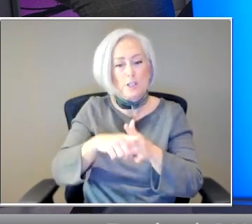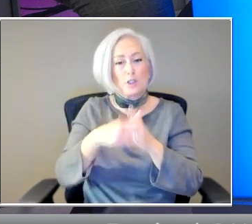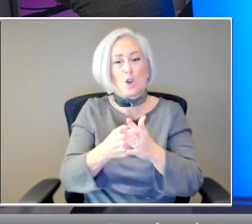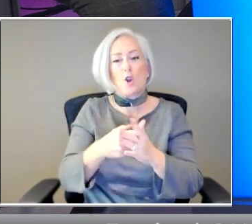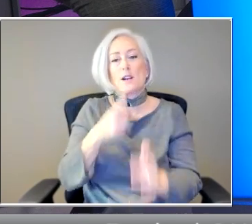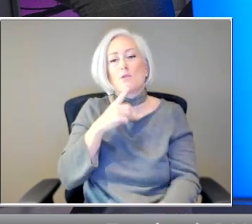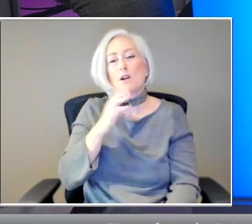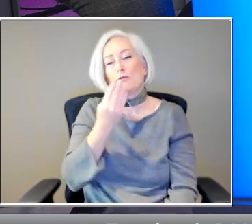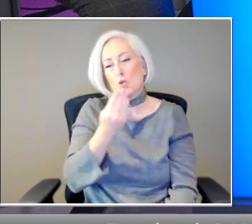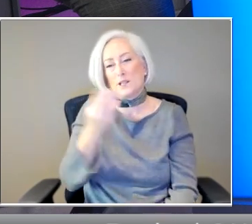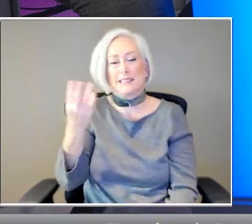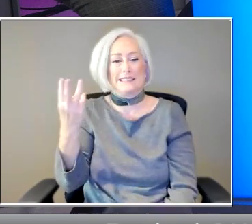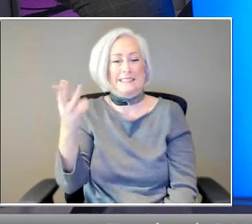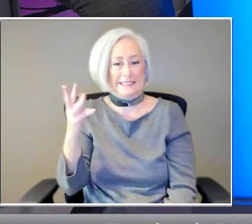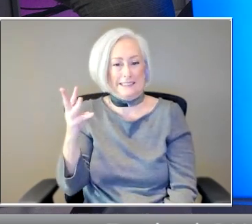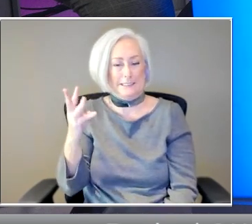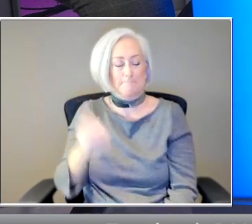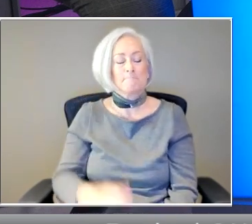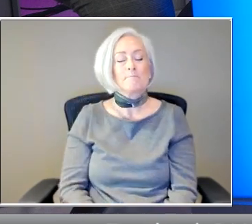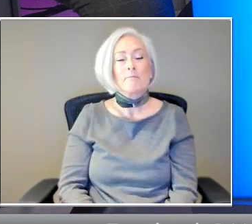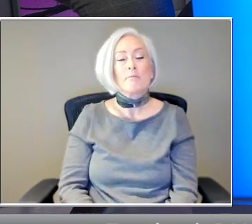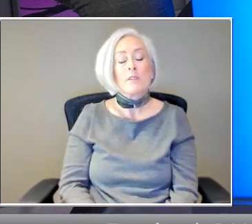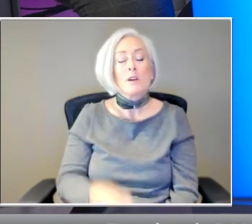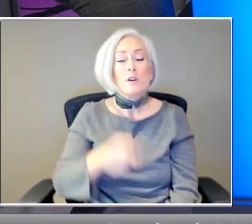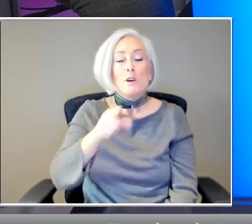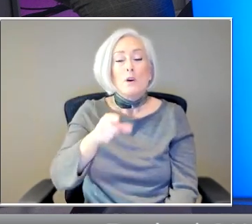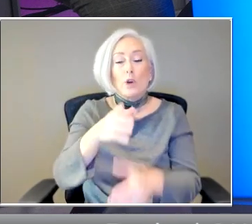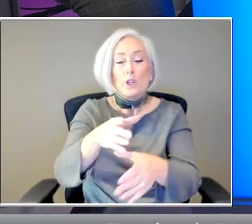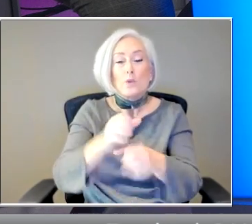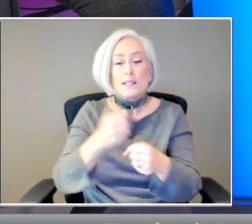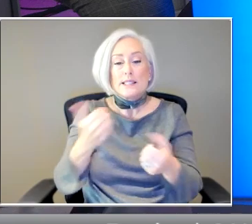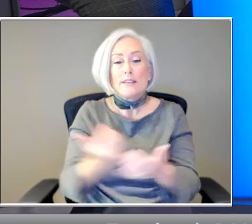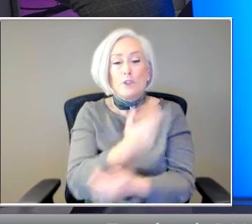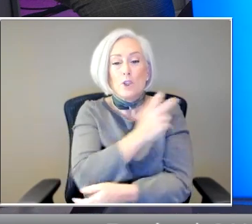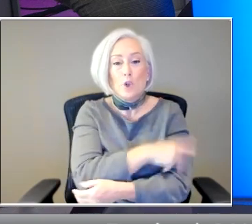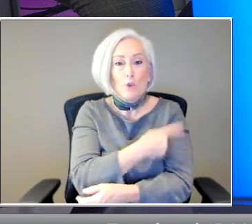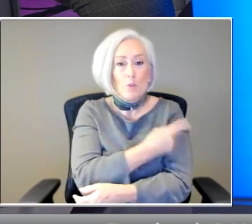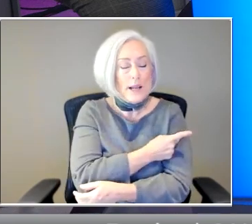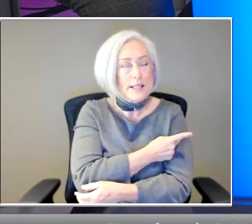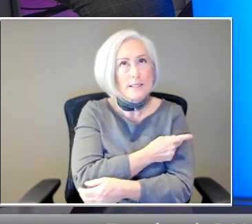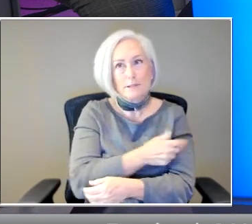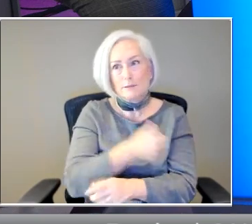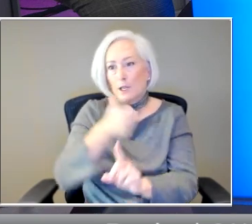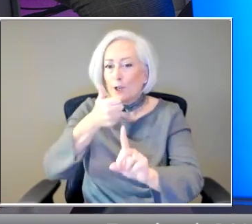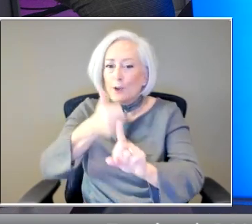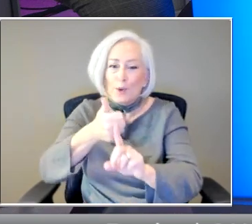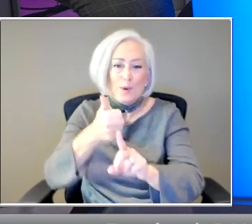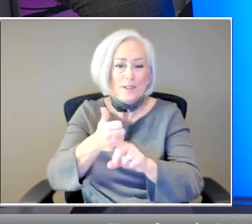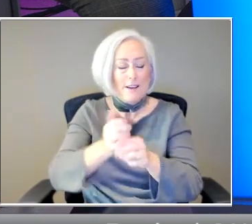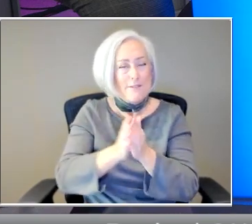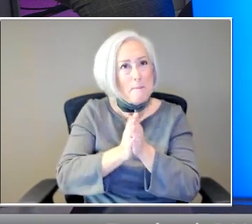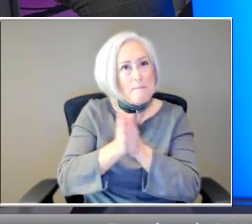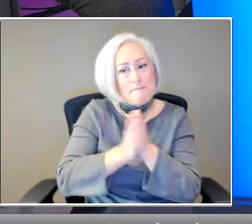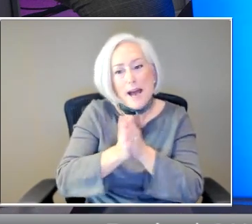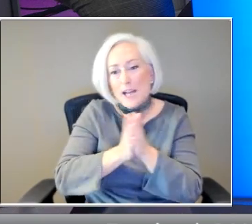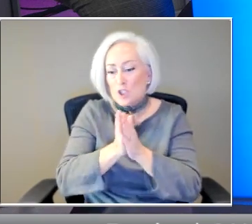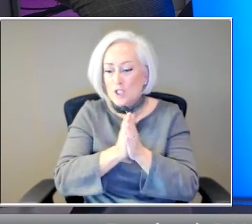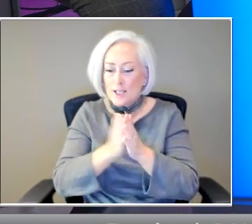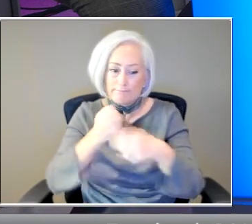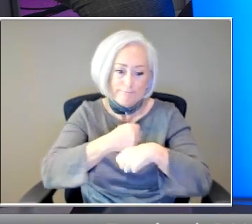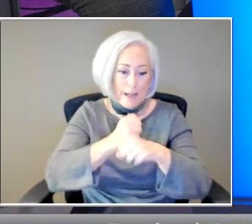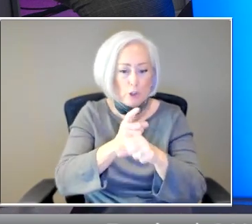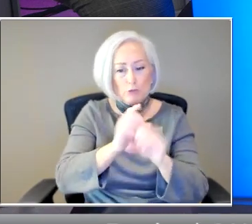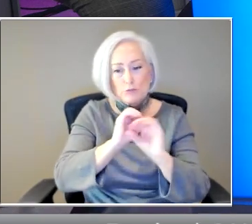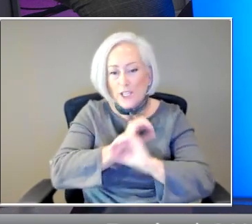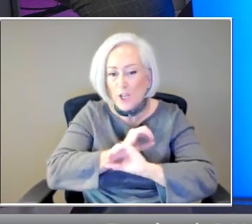new patients, what is the process? You're so passionate about making sure it doesn't feel stressful for anyone. What does it look like on